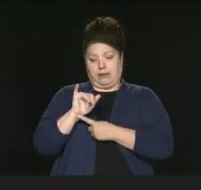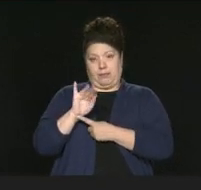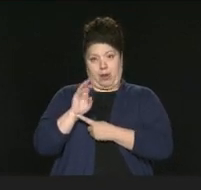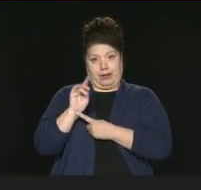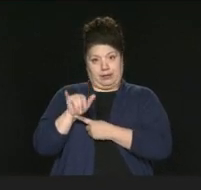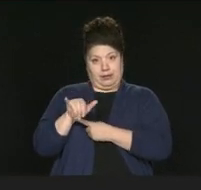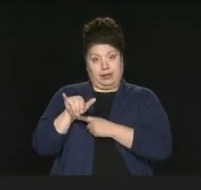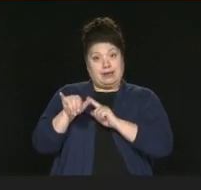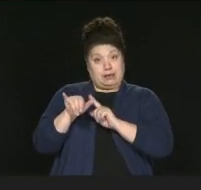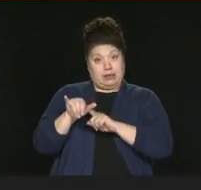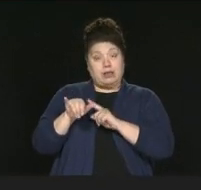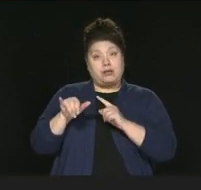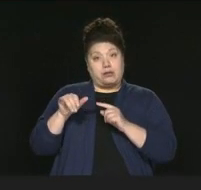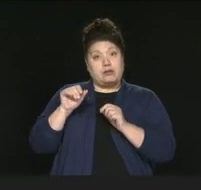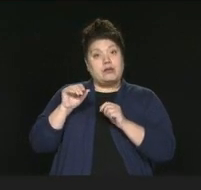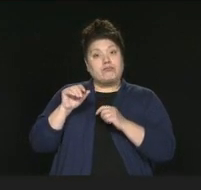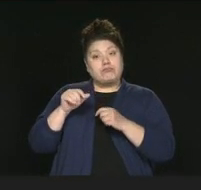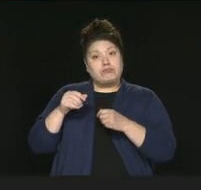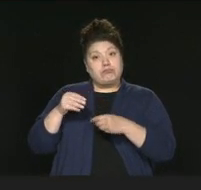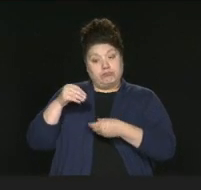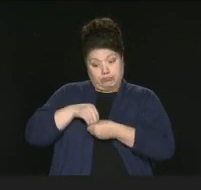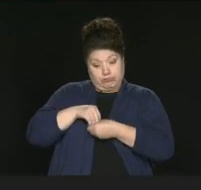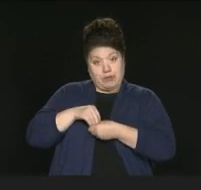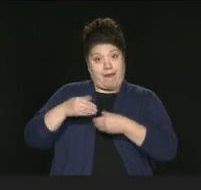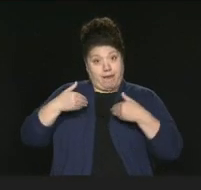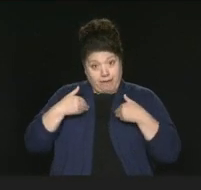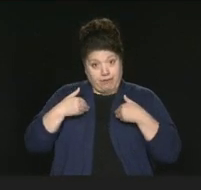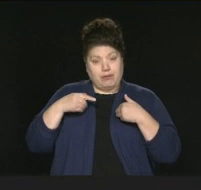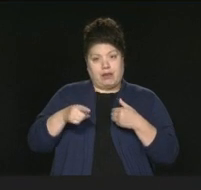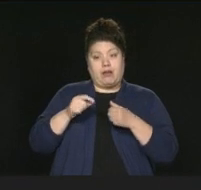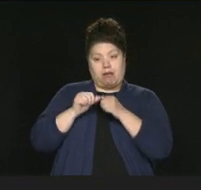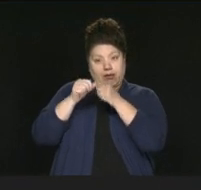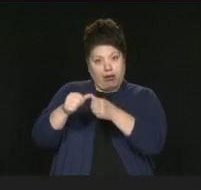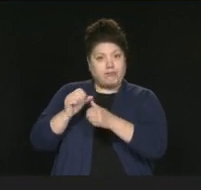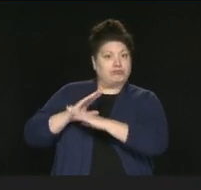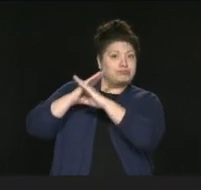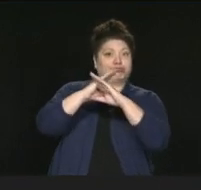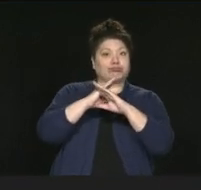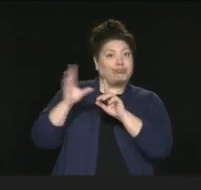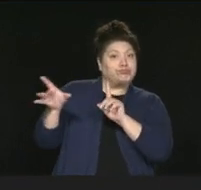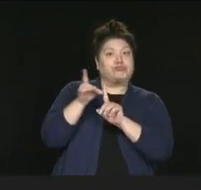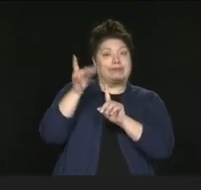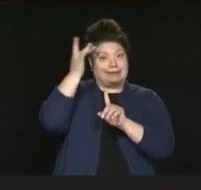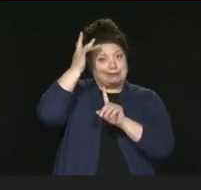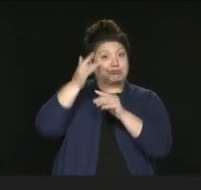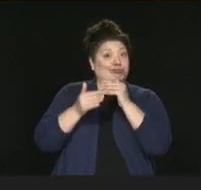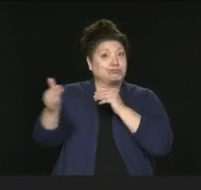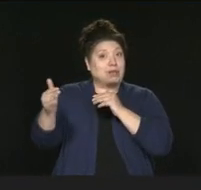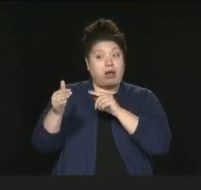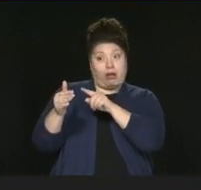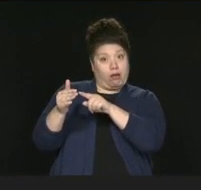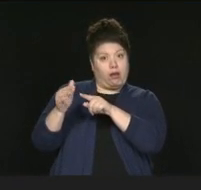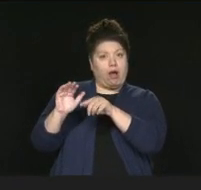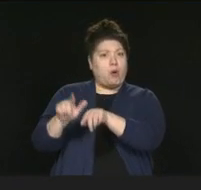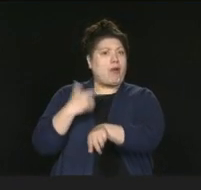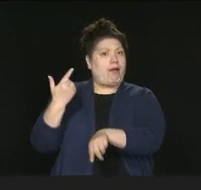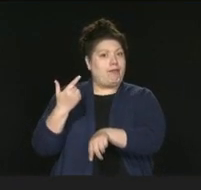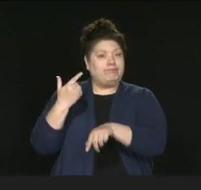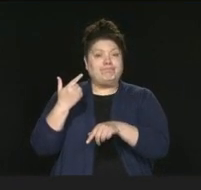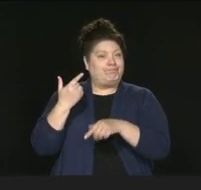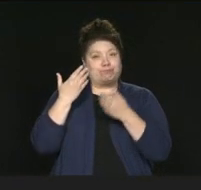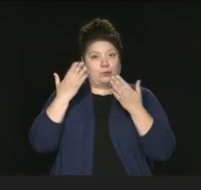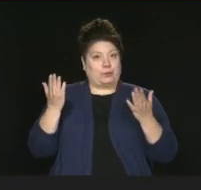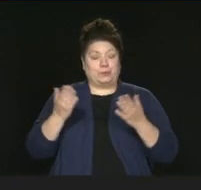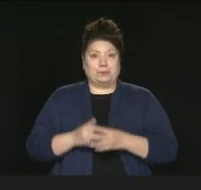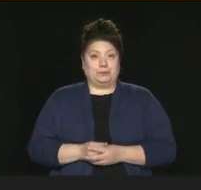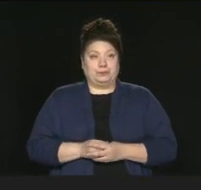for. Thank you, Doctor. We'll just go back to the phone for three questions. Operator. Our following